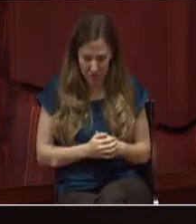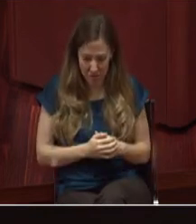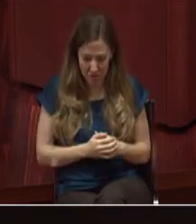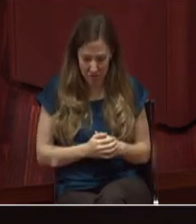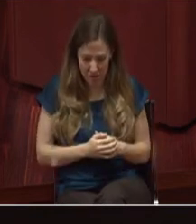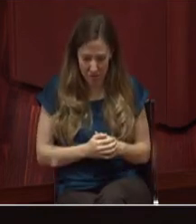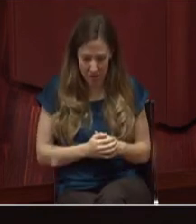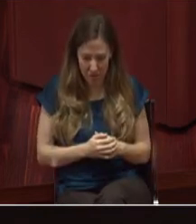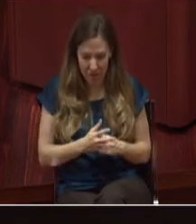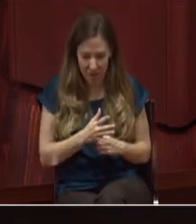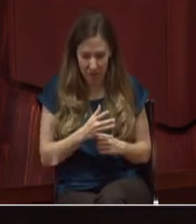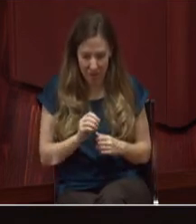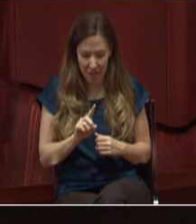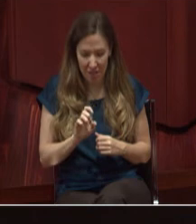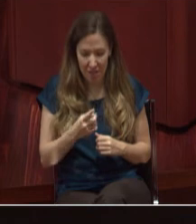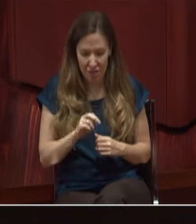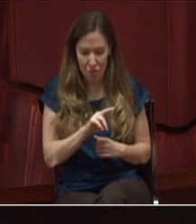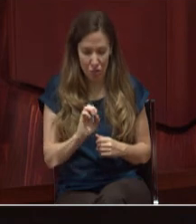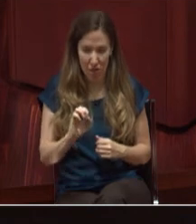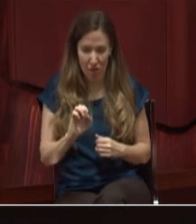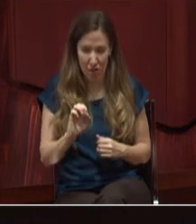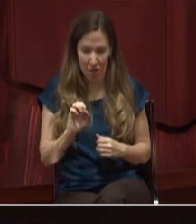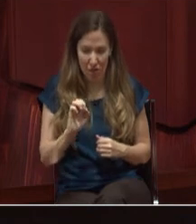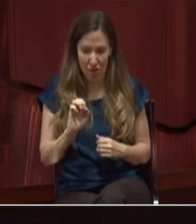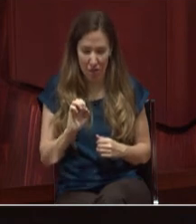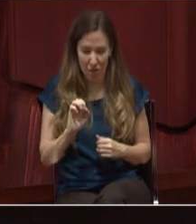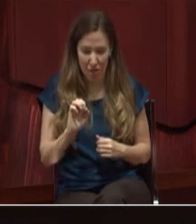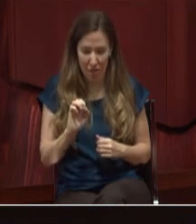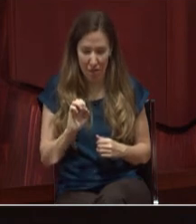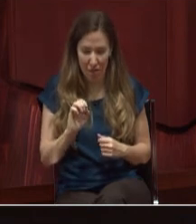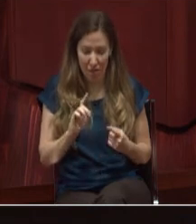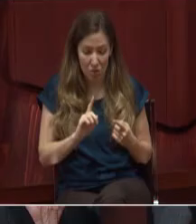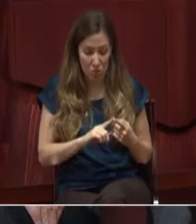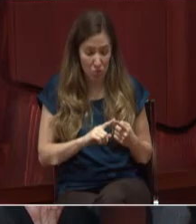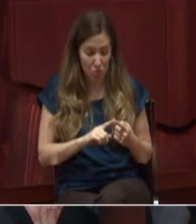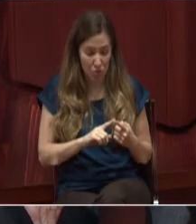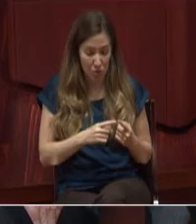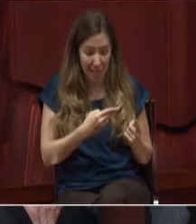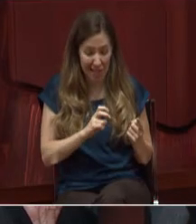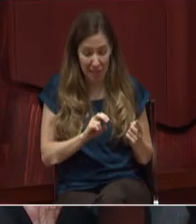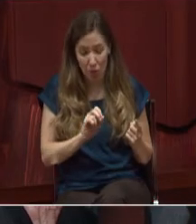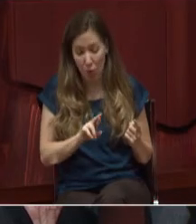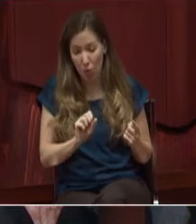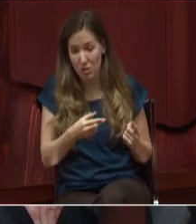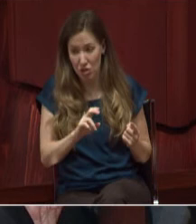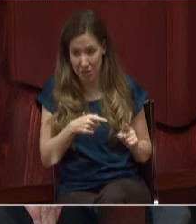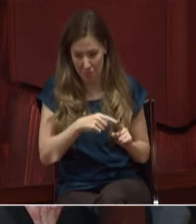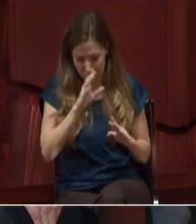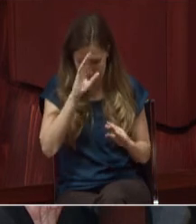she has the depth and vision of what American interests